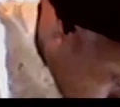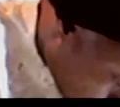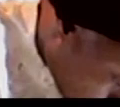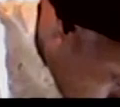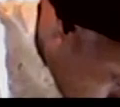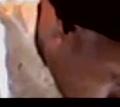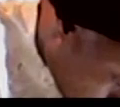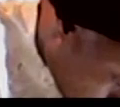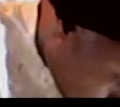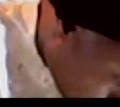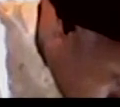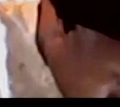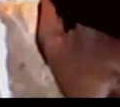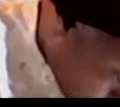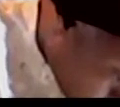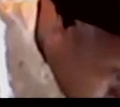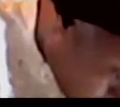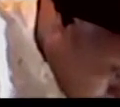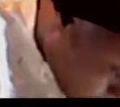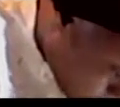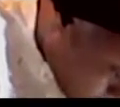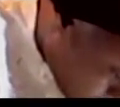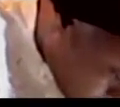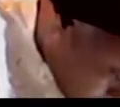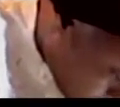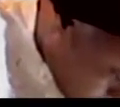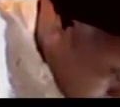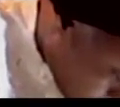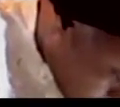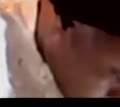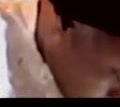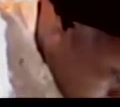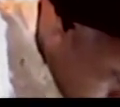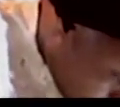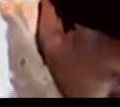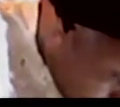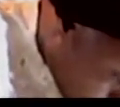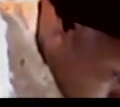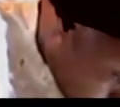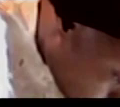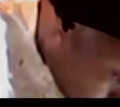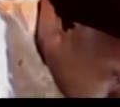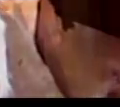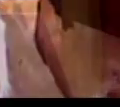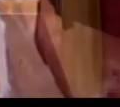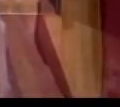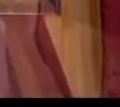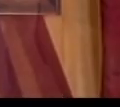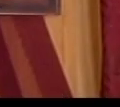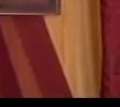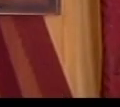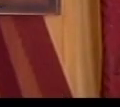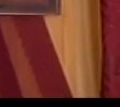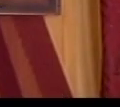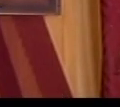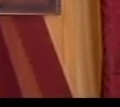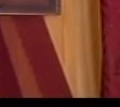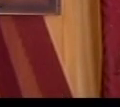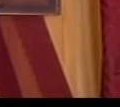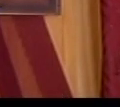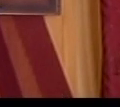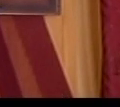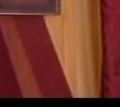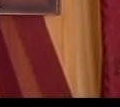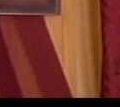all the days of your life, always obey. Going into all the world and preach the gospel to every creature, always